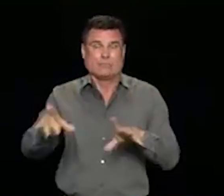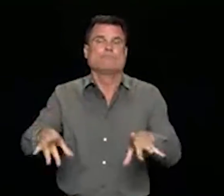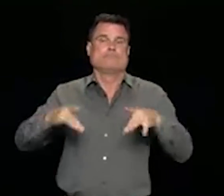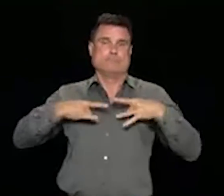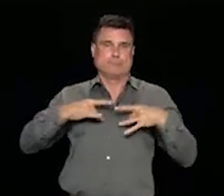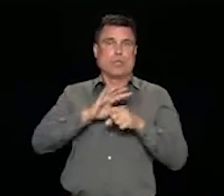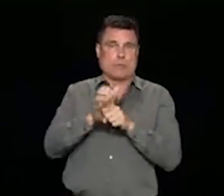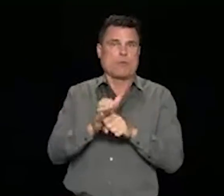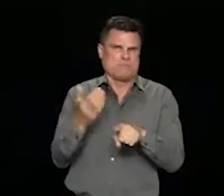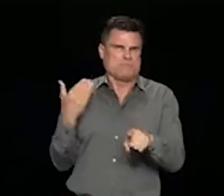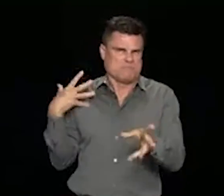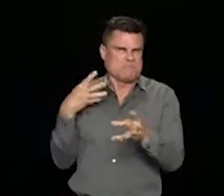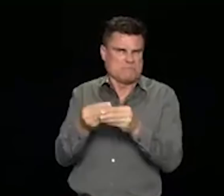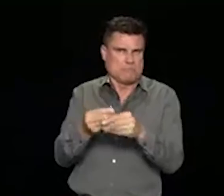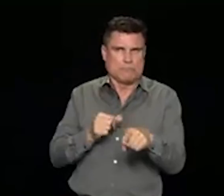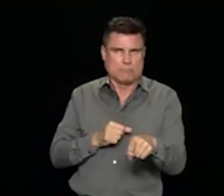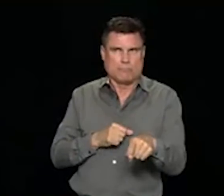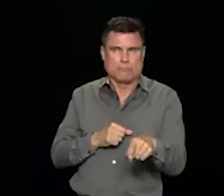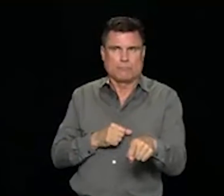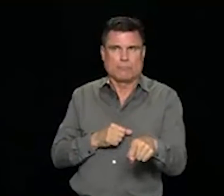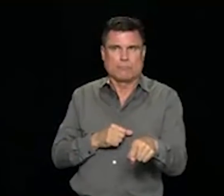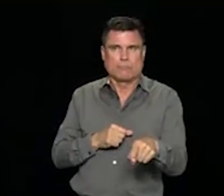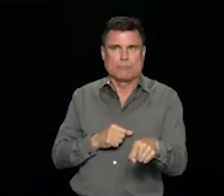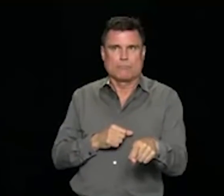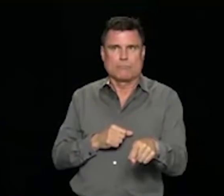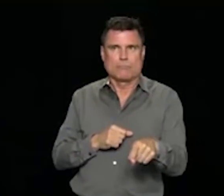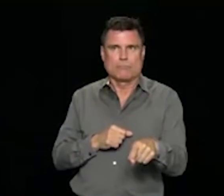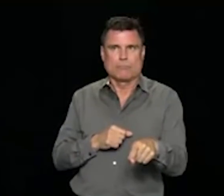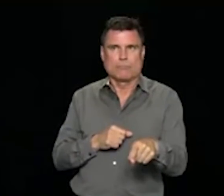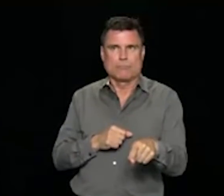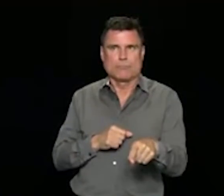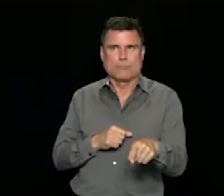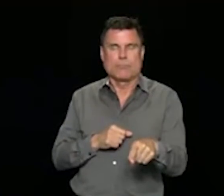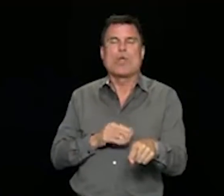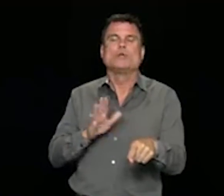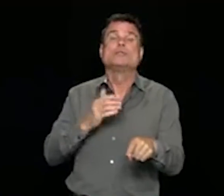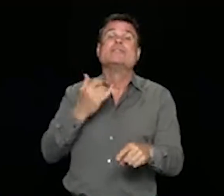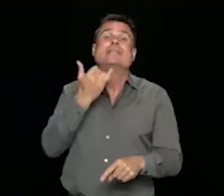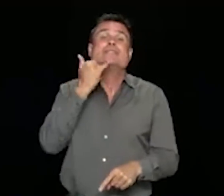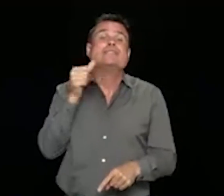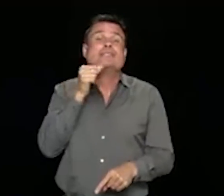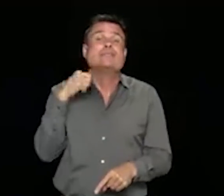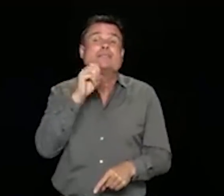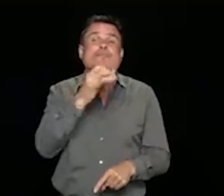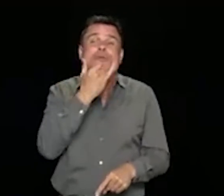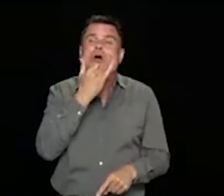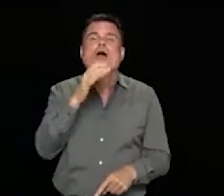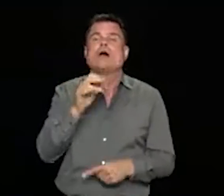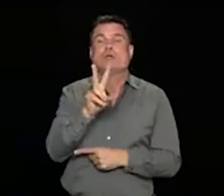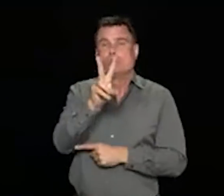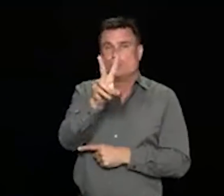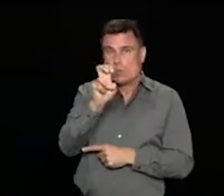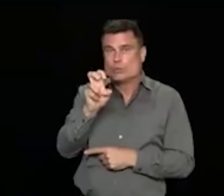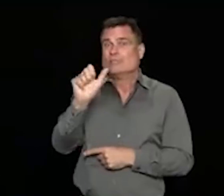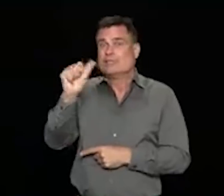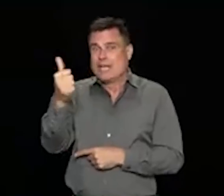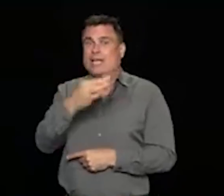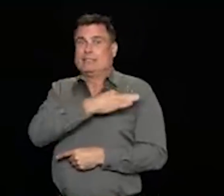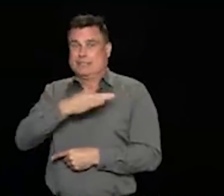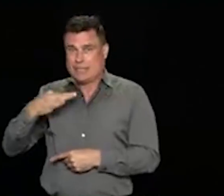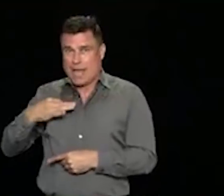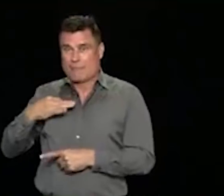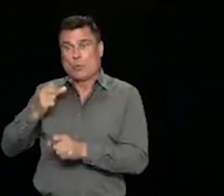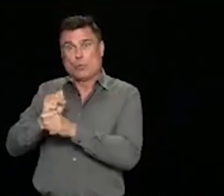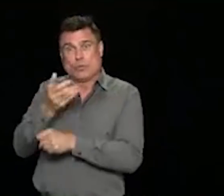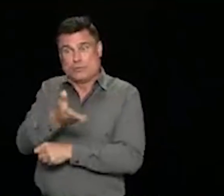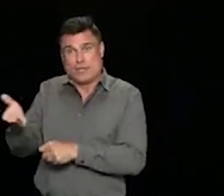more individuals than 210 staff people, and that was a data correction, but it was previous cases, so not new